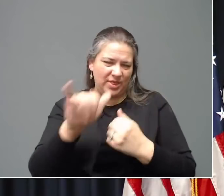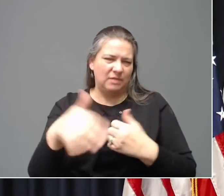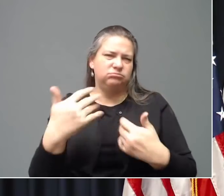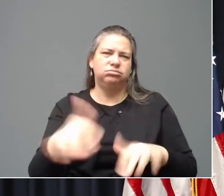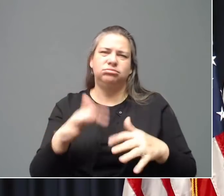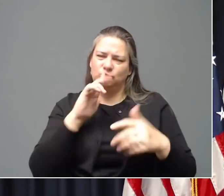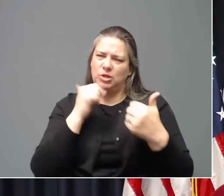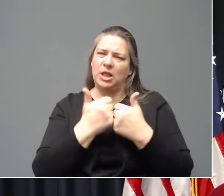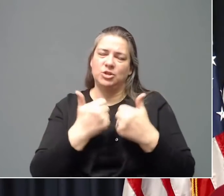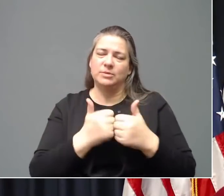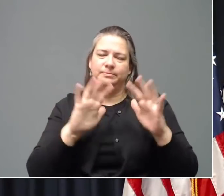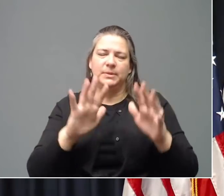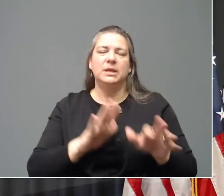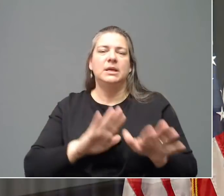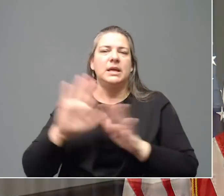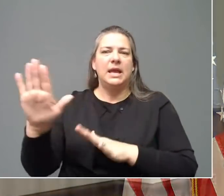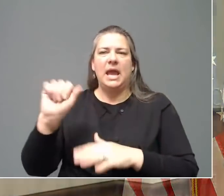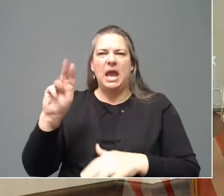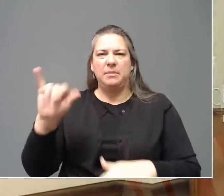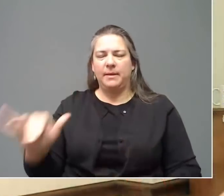over to Amy.